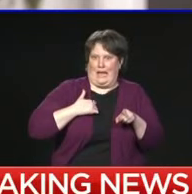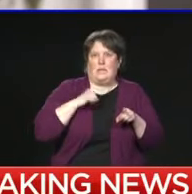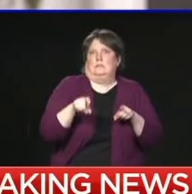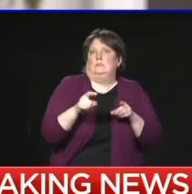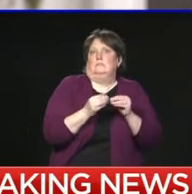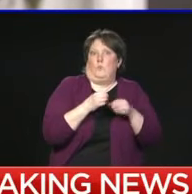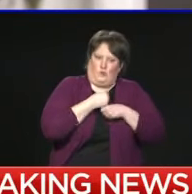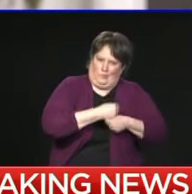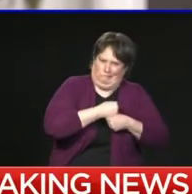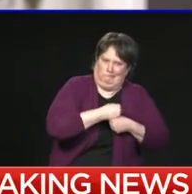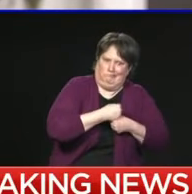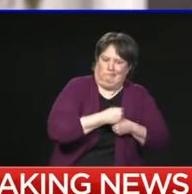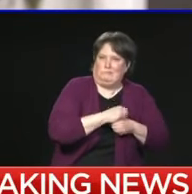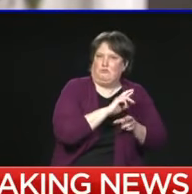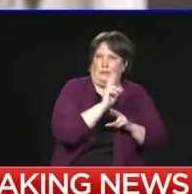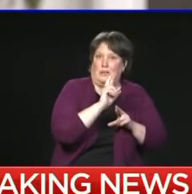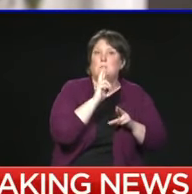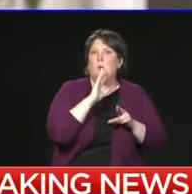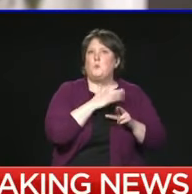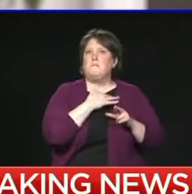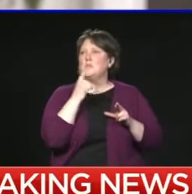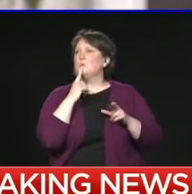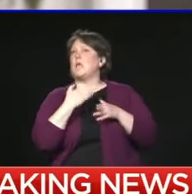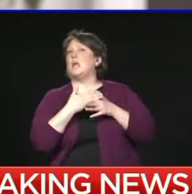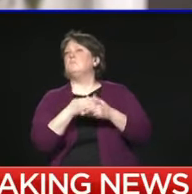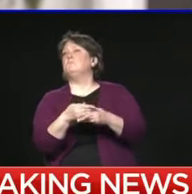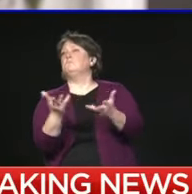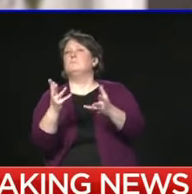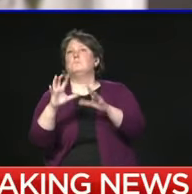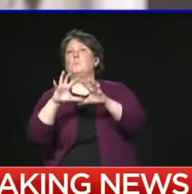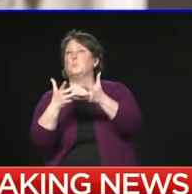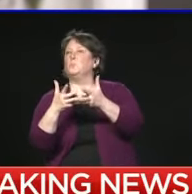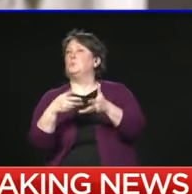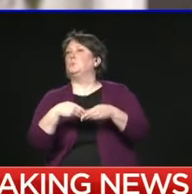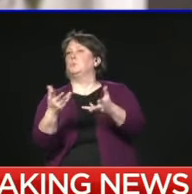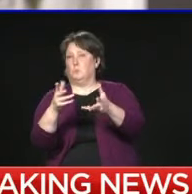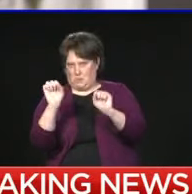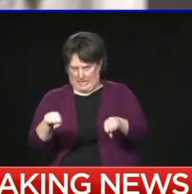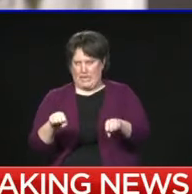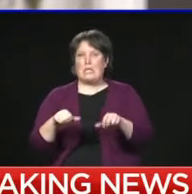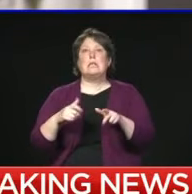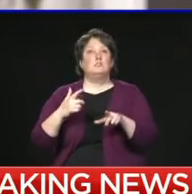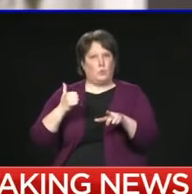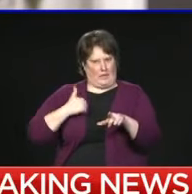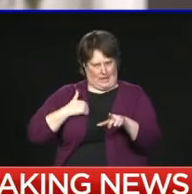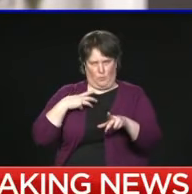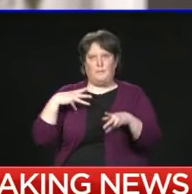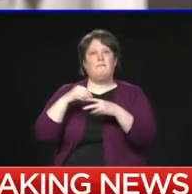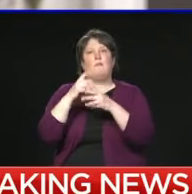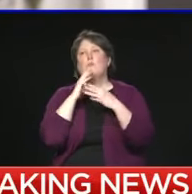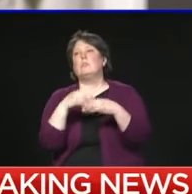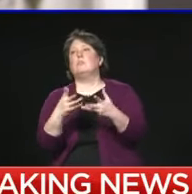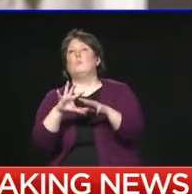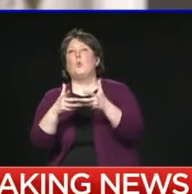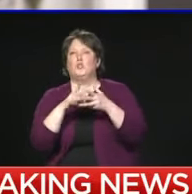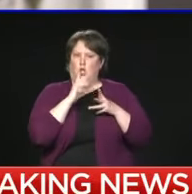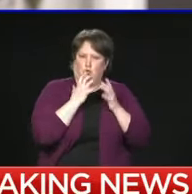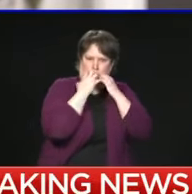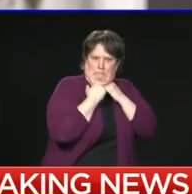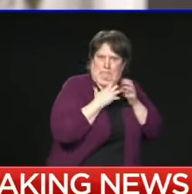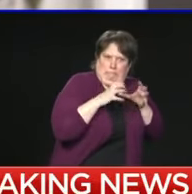Canada, but there is certainly a need for much more around the world. And Canada will be part of the solution, not just to make sure that